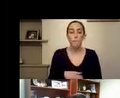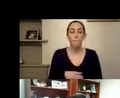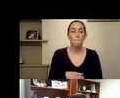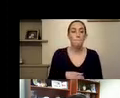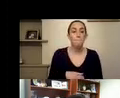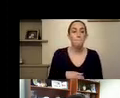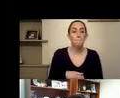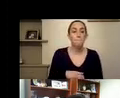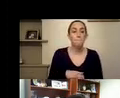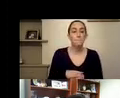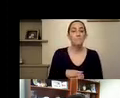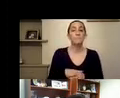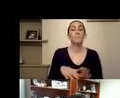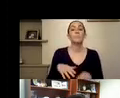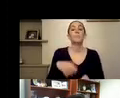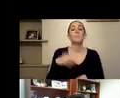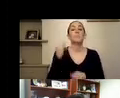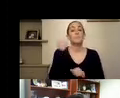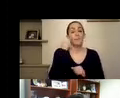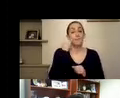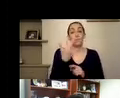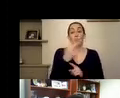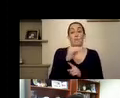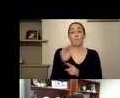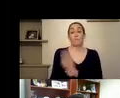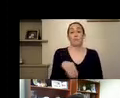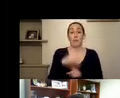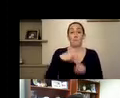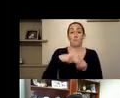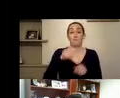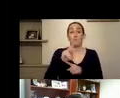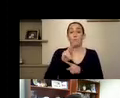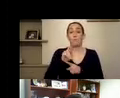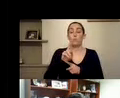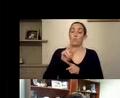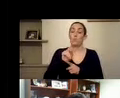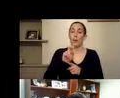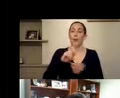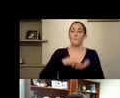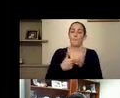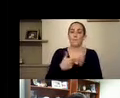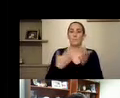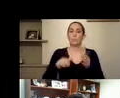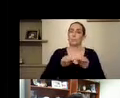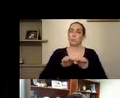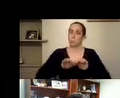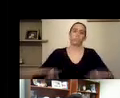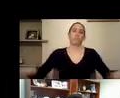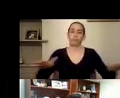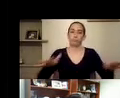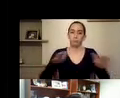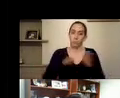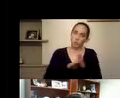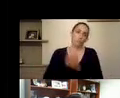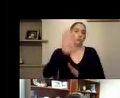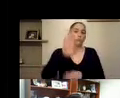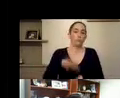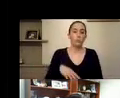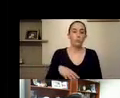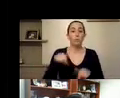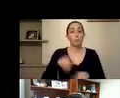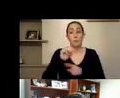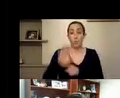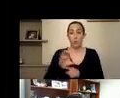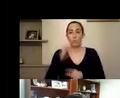3% positivity mark, then we know that things are really surging. But we actually here in Monroe County have the exact number of cases, so we can track